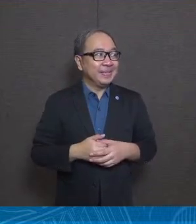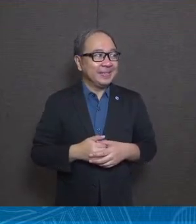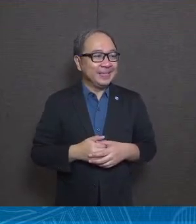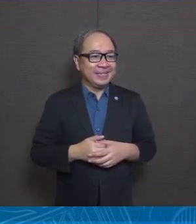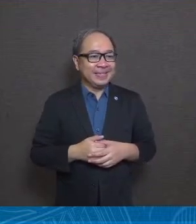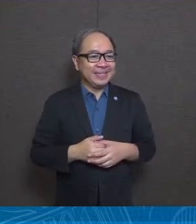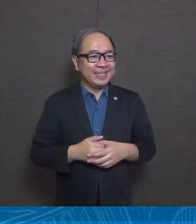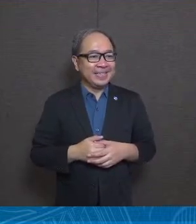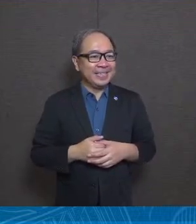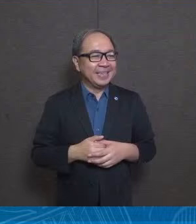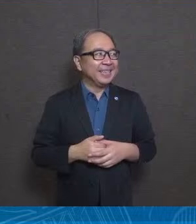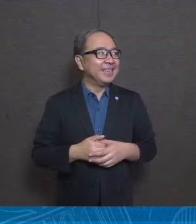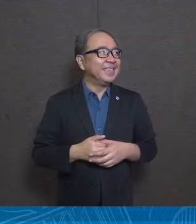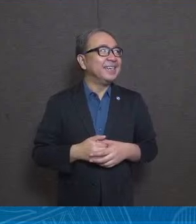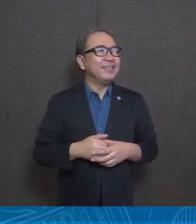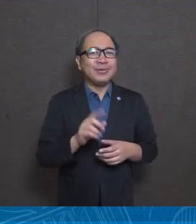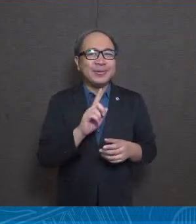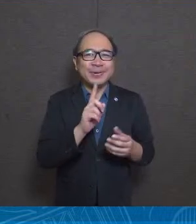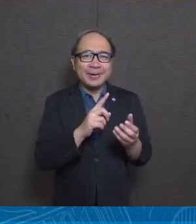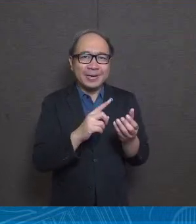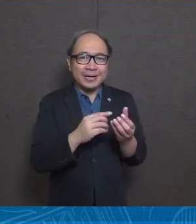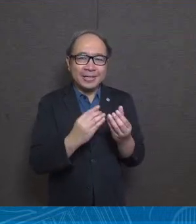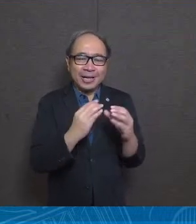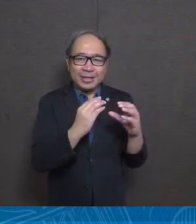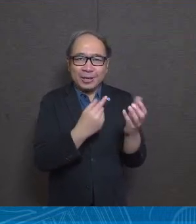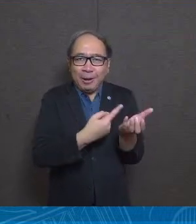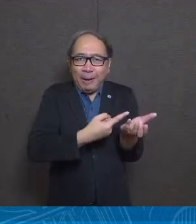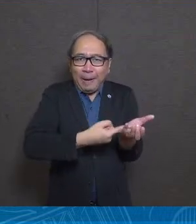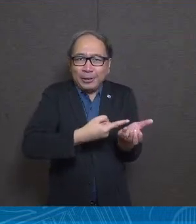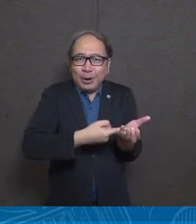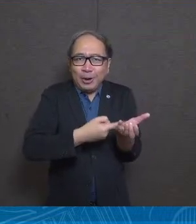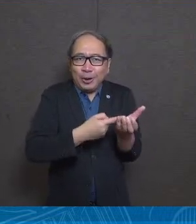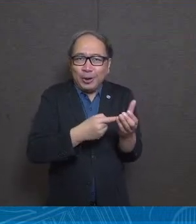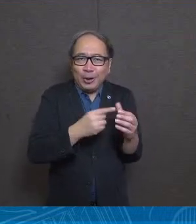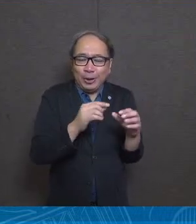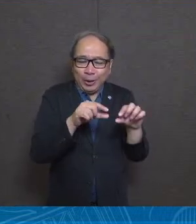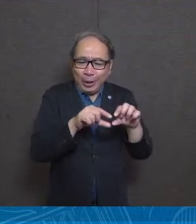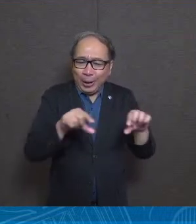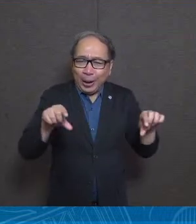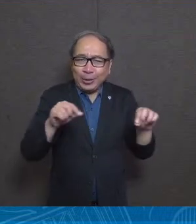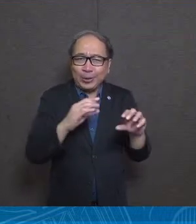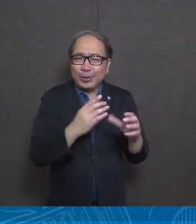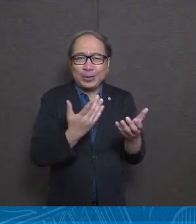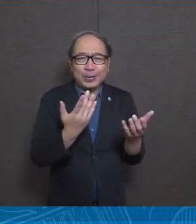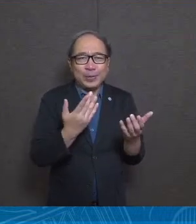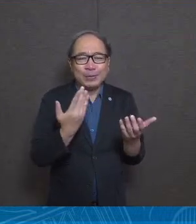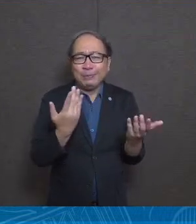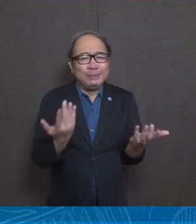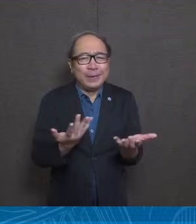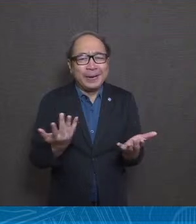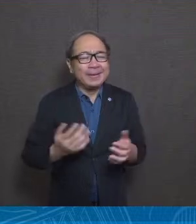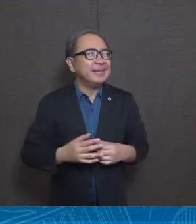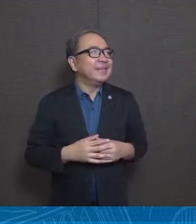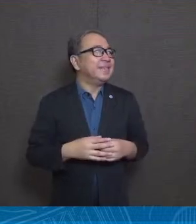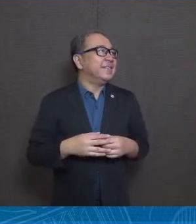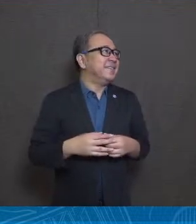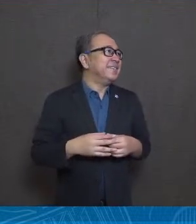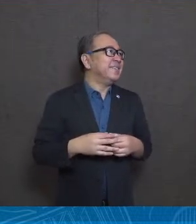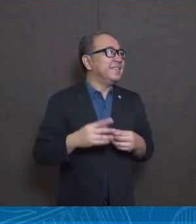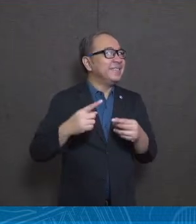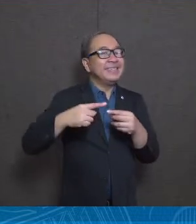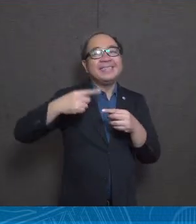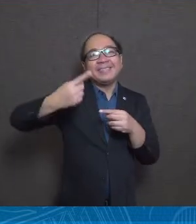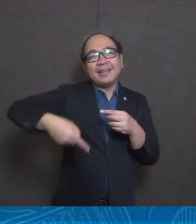What is hot dog? Great, awesome, amazing. So, I love all the emotions. So, let's go to the